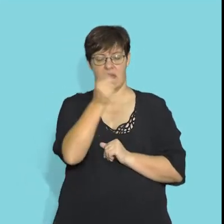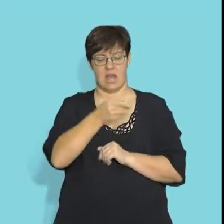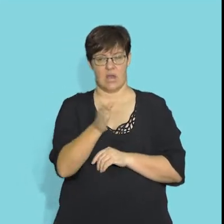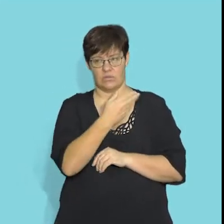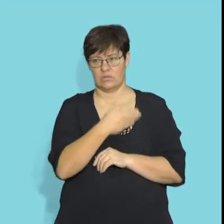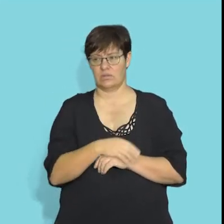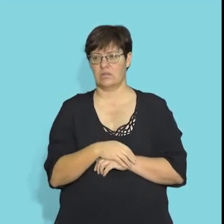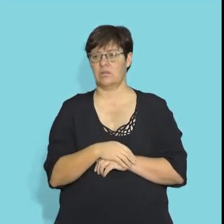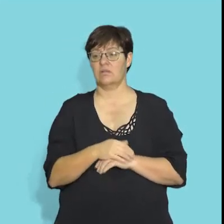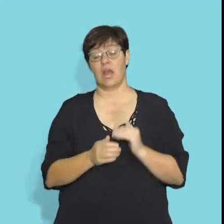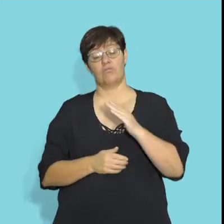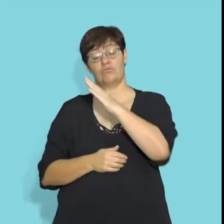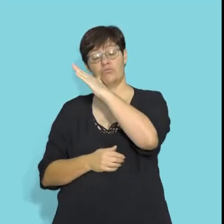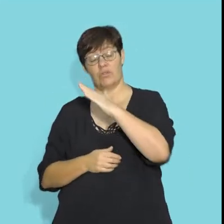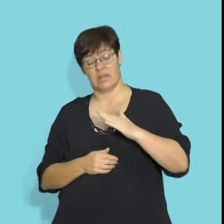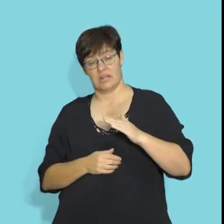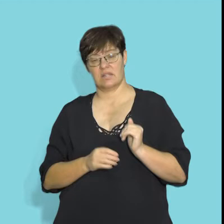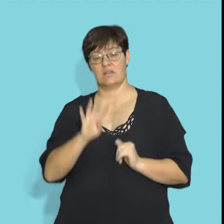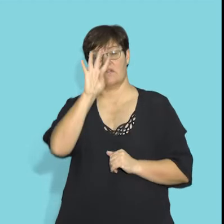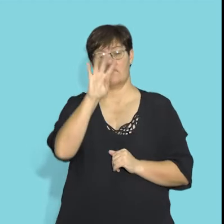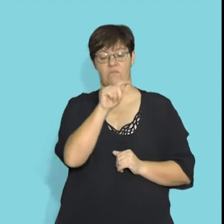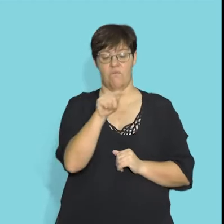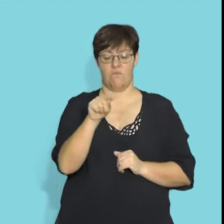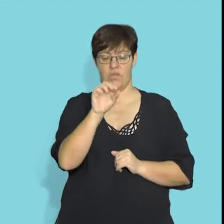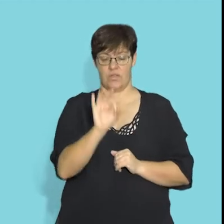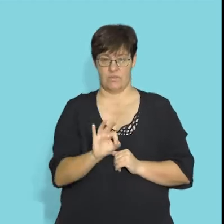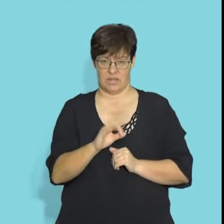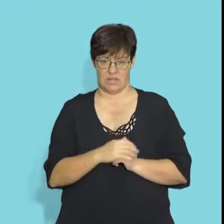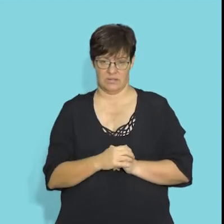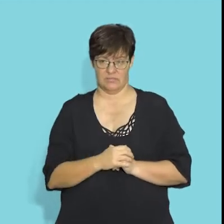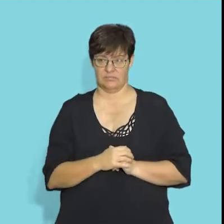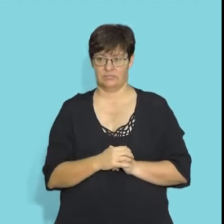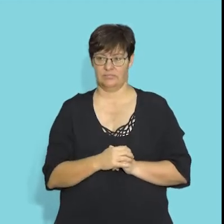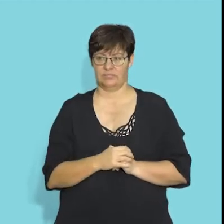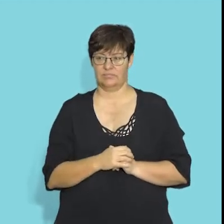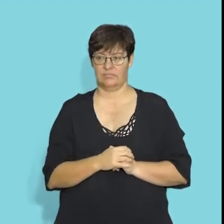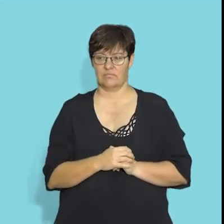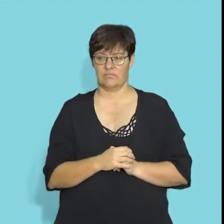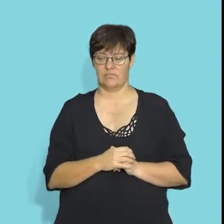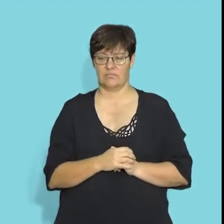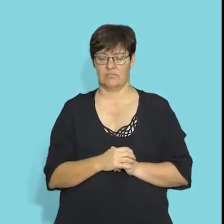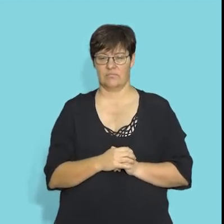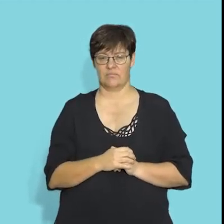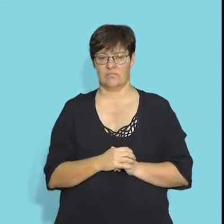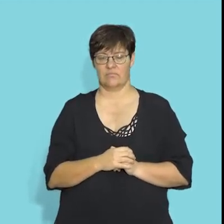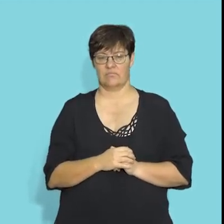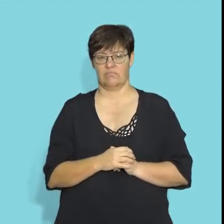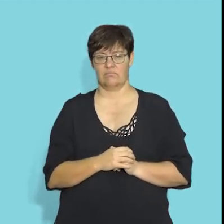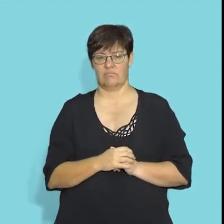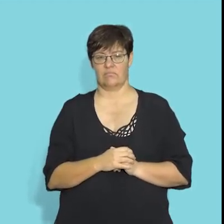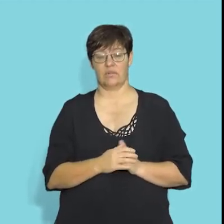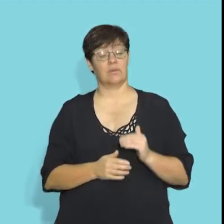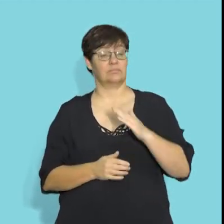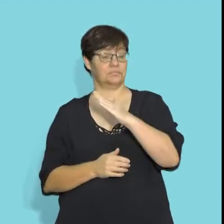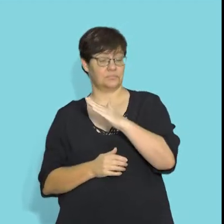x's will cancel out, and the gradient, what's left at the top is a 4, and what's left at the bottom is a 3. And